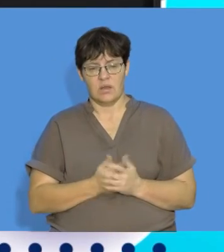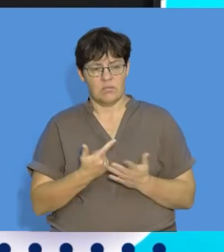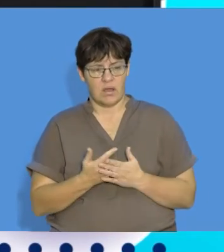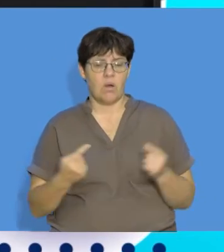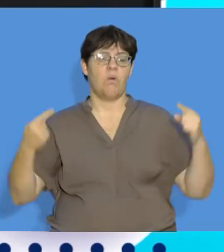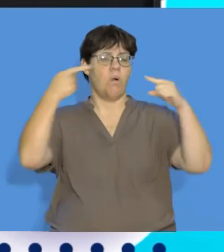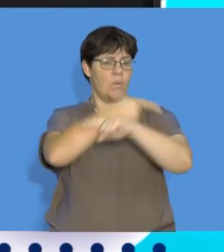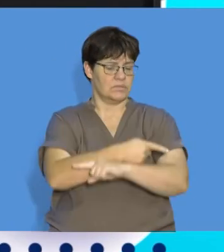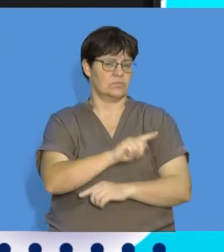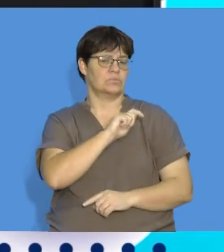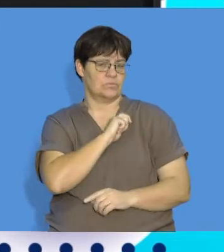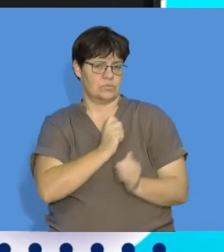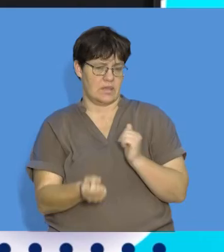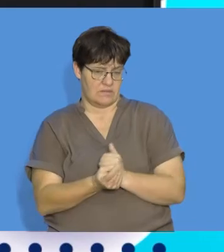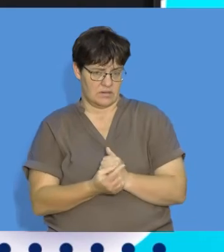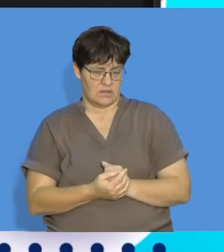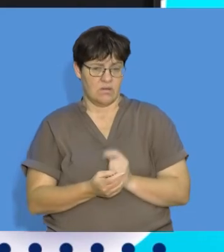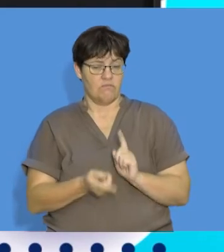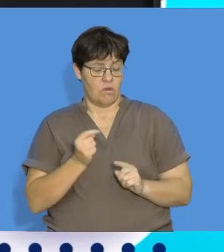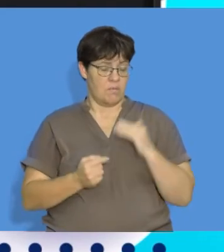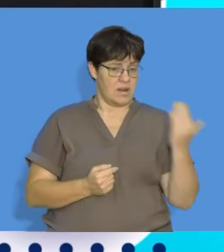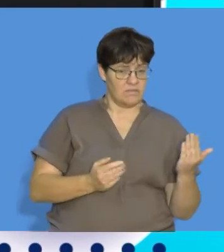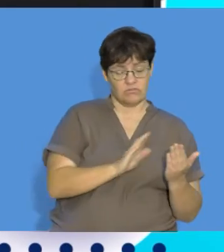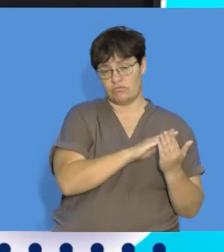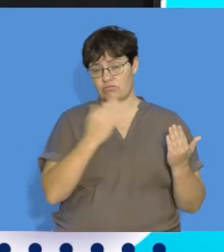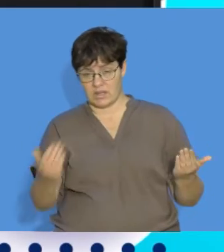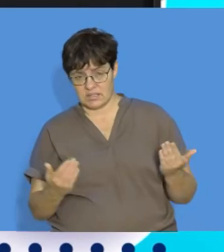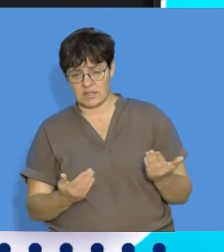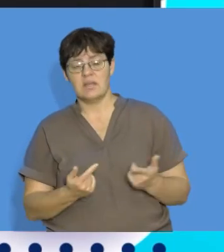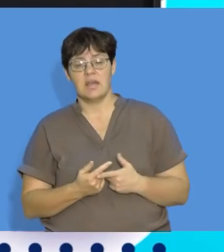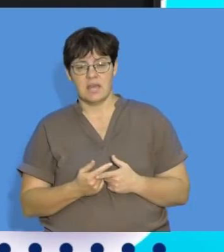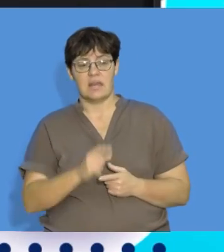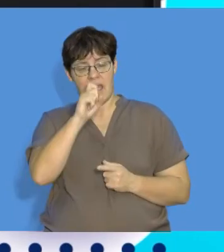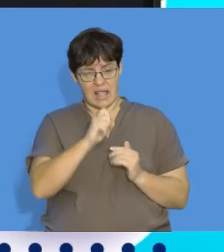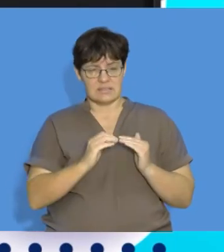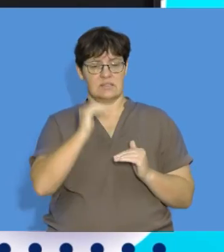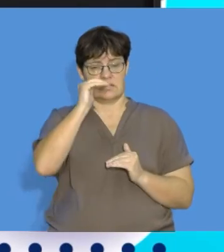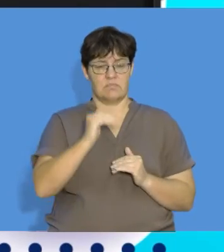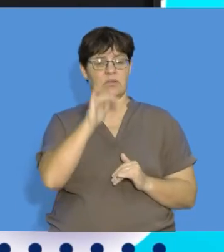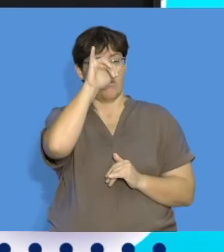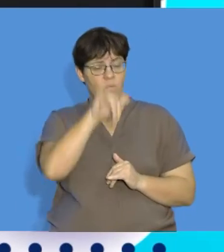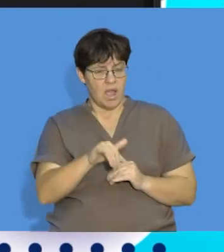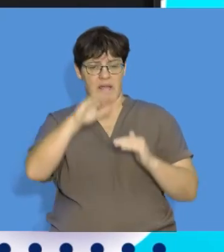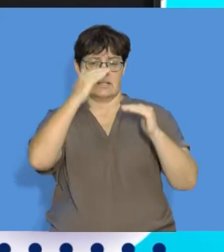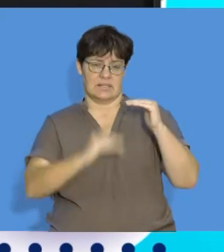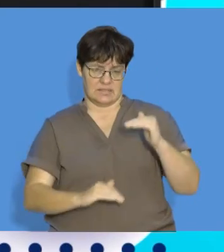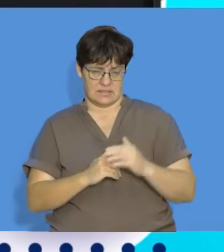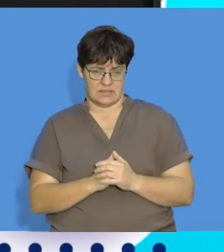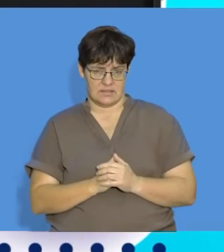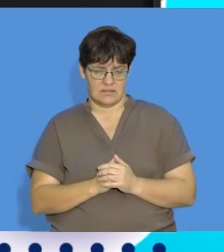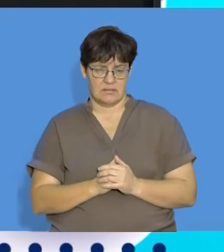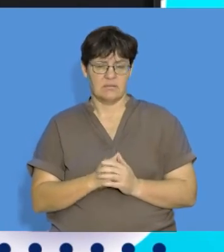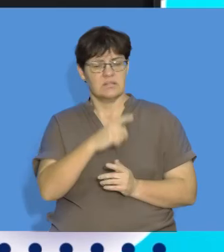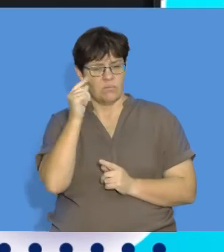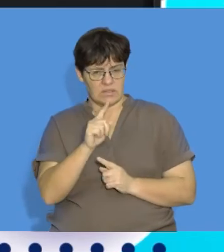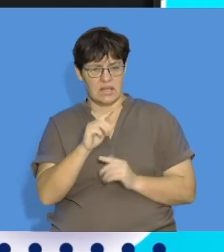But now the opposite will be true. As you're moving from left to right and x is increasing, but the y is decreasing,